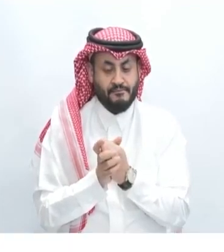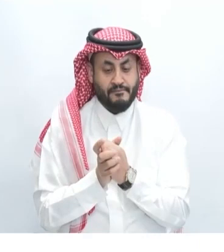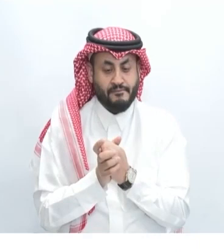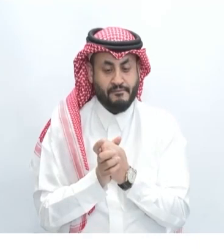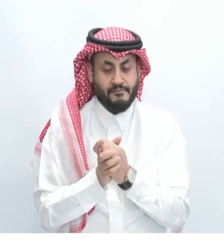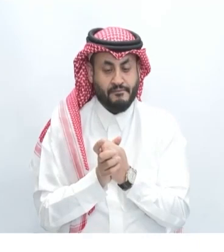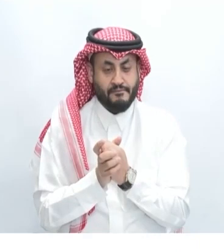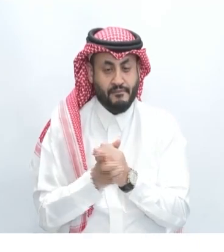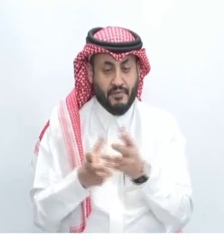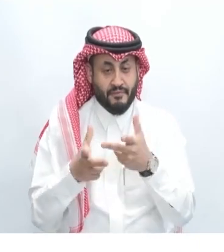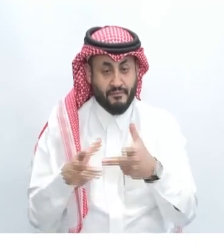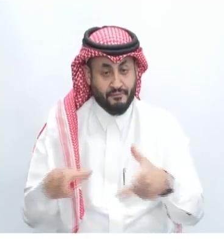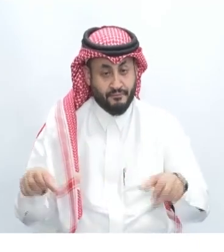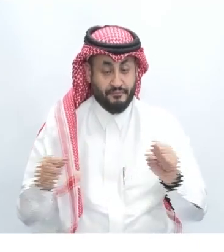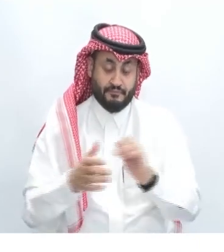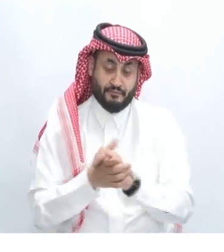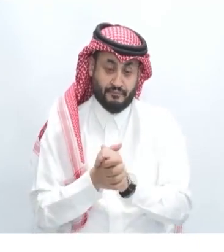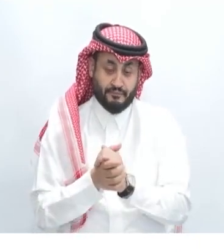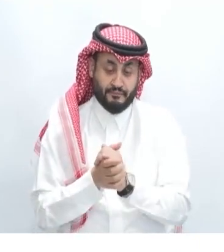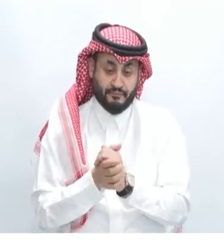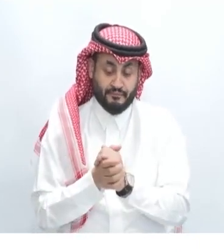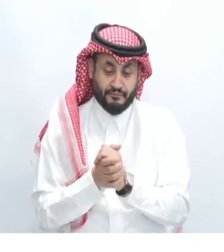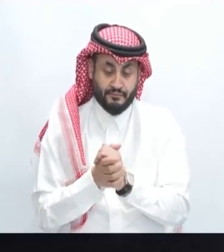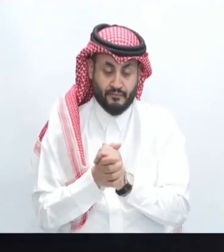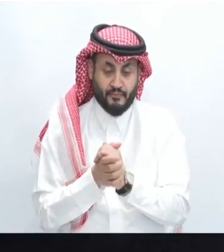words. So this is what we mostly cover on